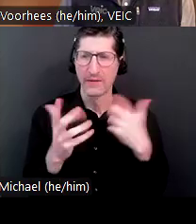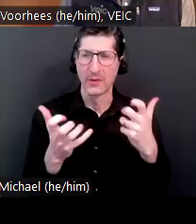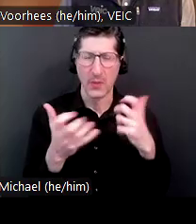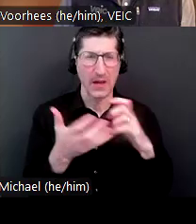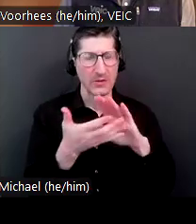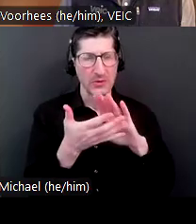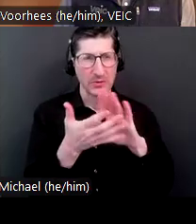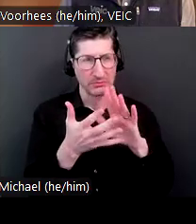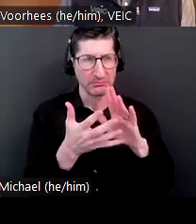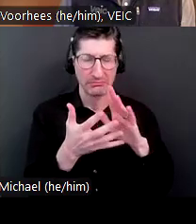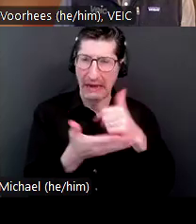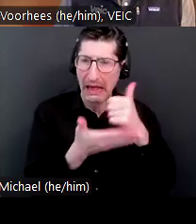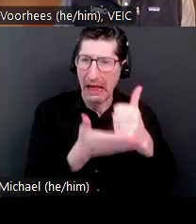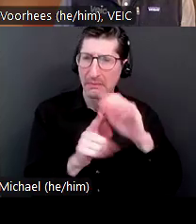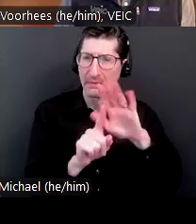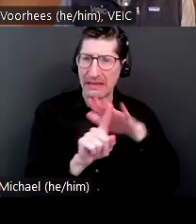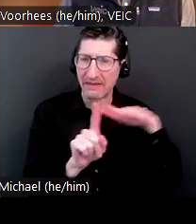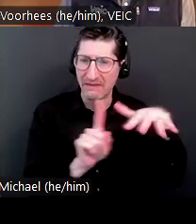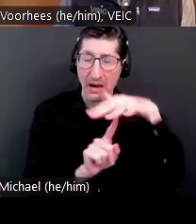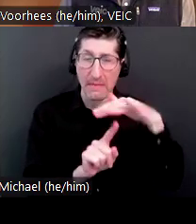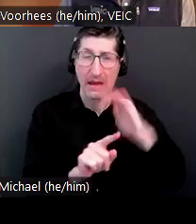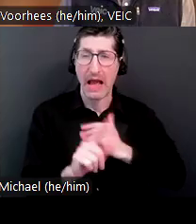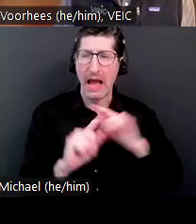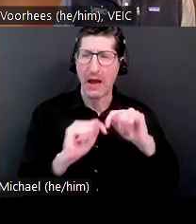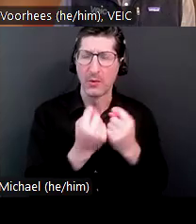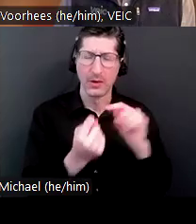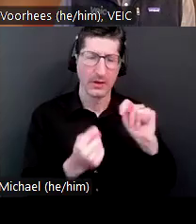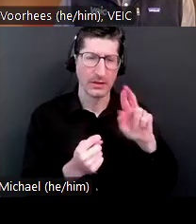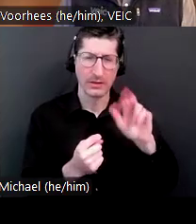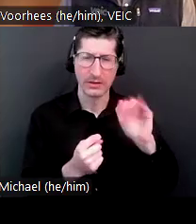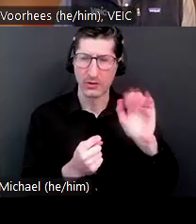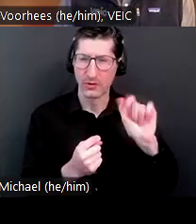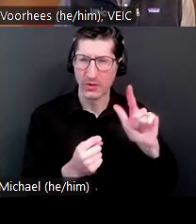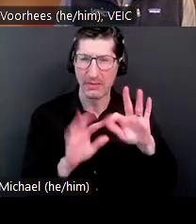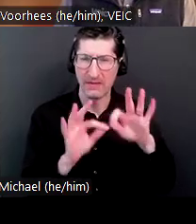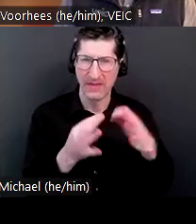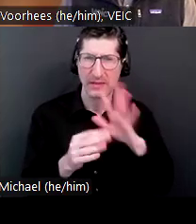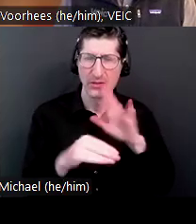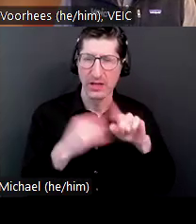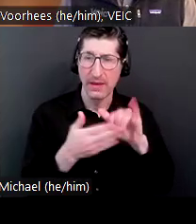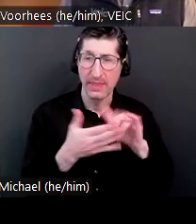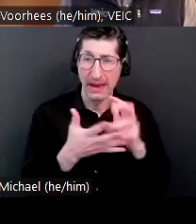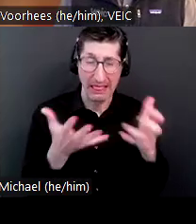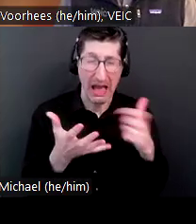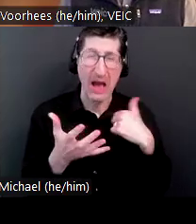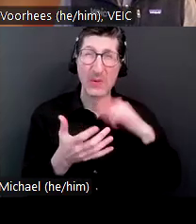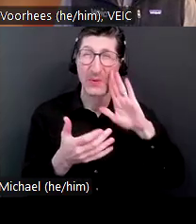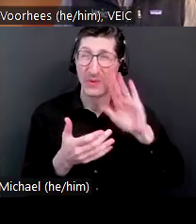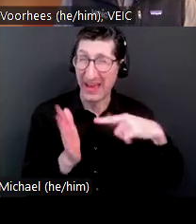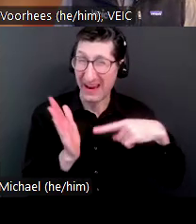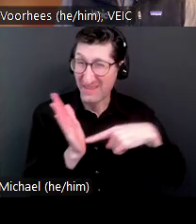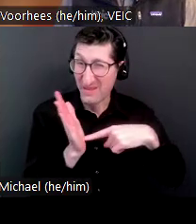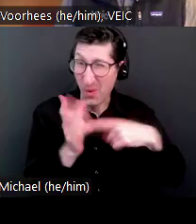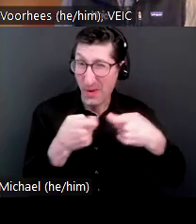know our tribal families, we talk about it a lot. We know that electric cars are way out of reach for our budgets, and that we